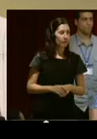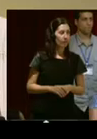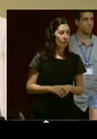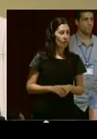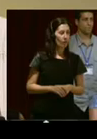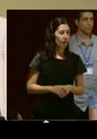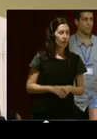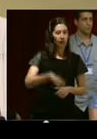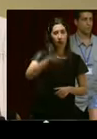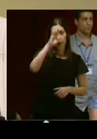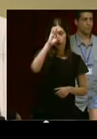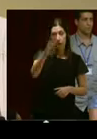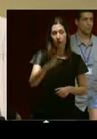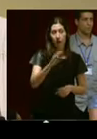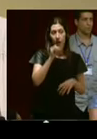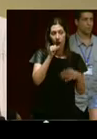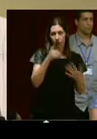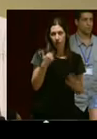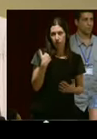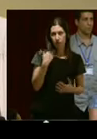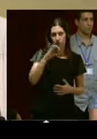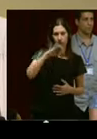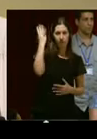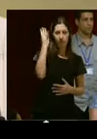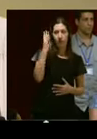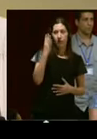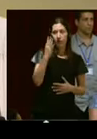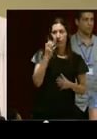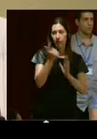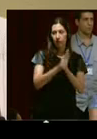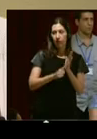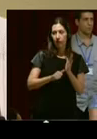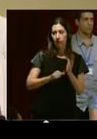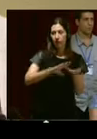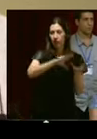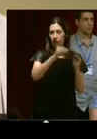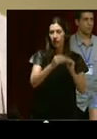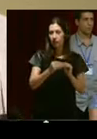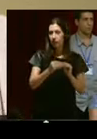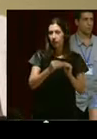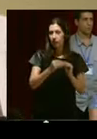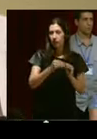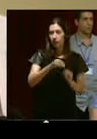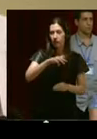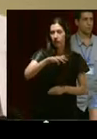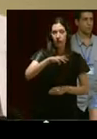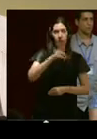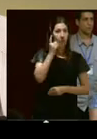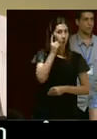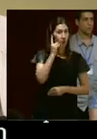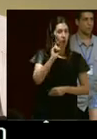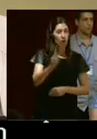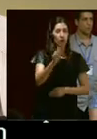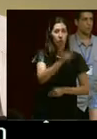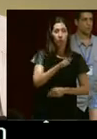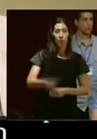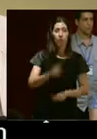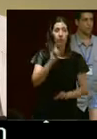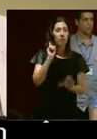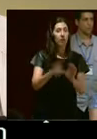Hola, es que se me ha ocurrido la aplicación. I just came up with a comment. This application that you